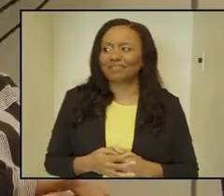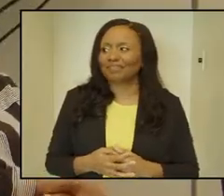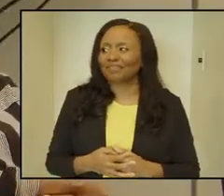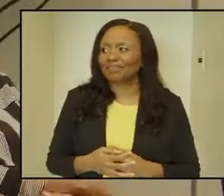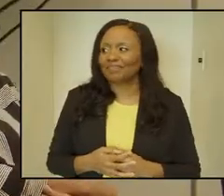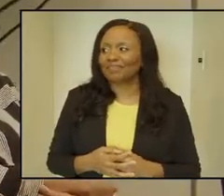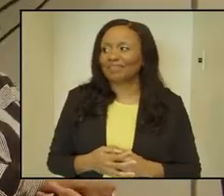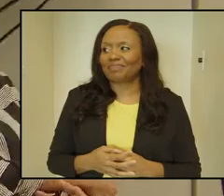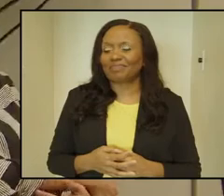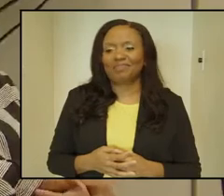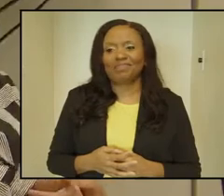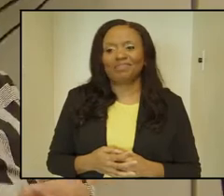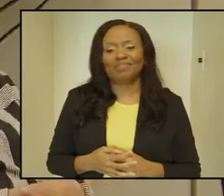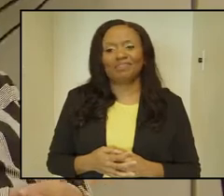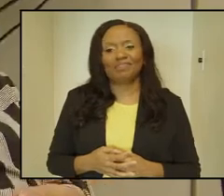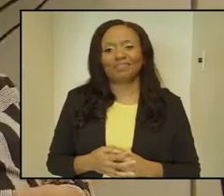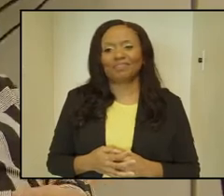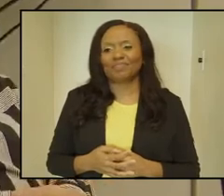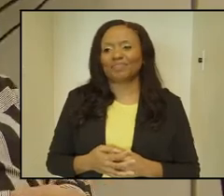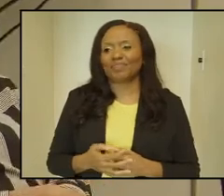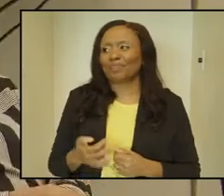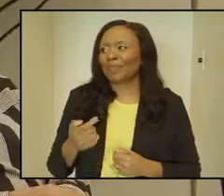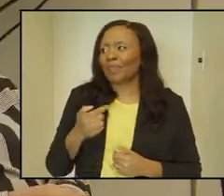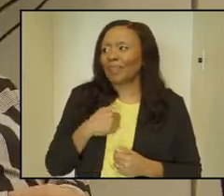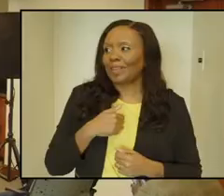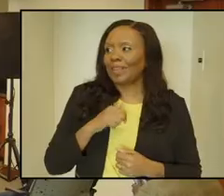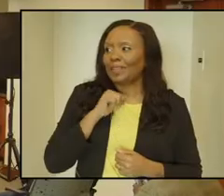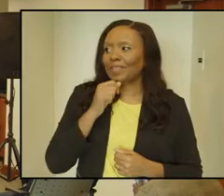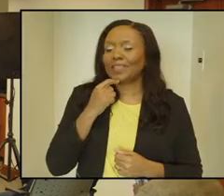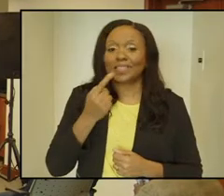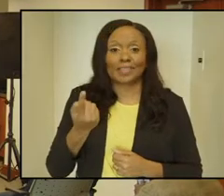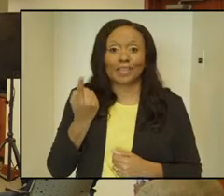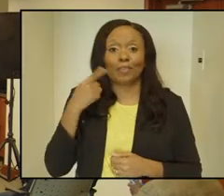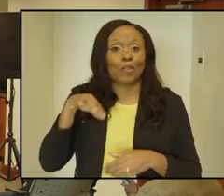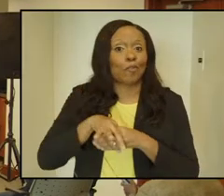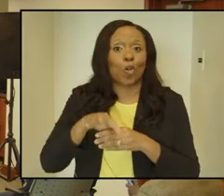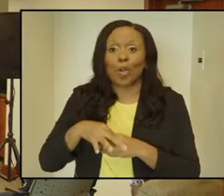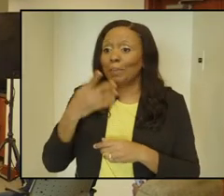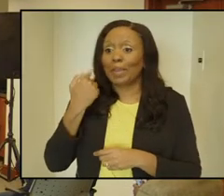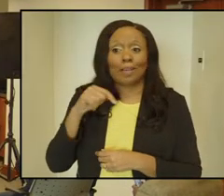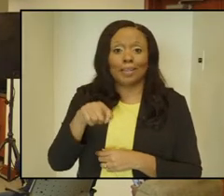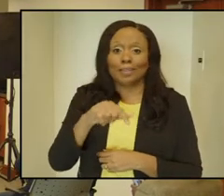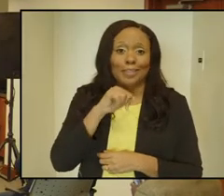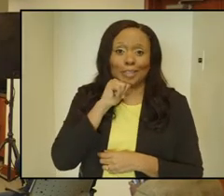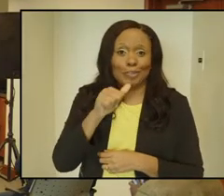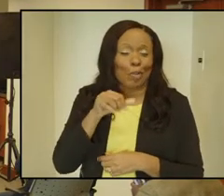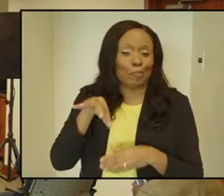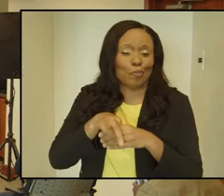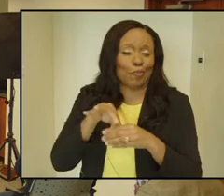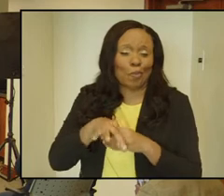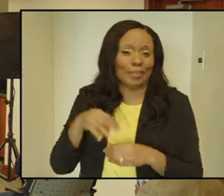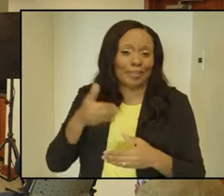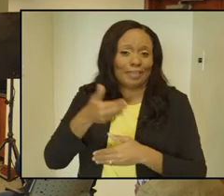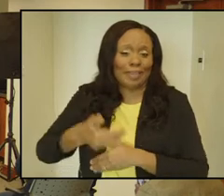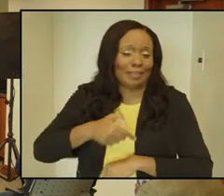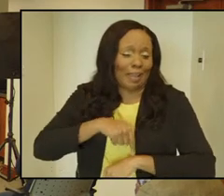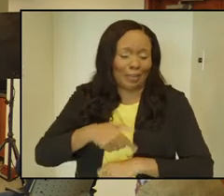And you know that I'm not saying this for a vote, because he's not catching votes no more.